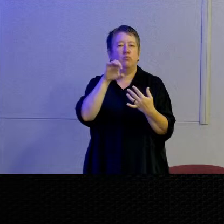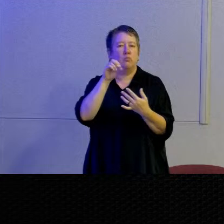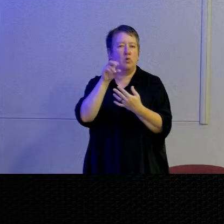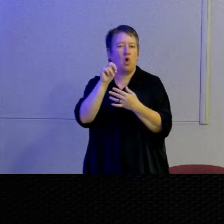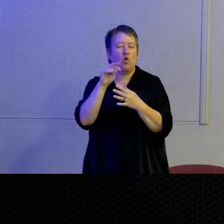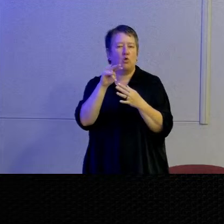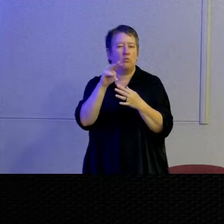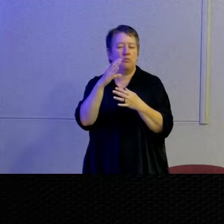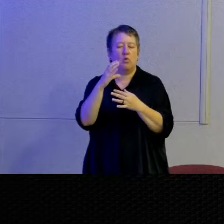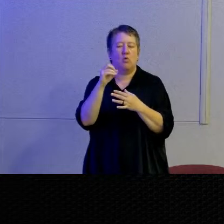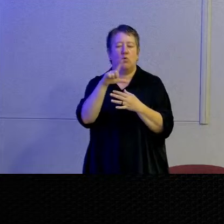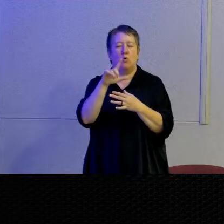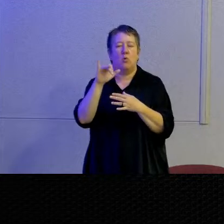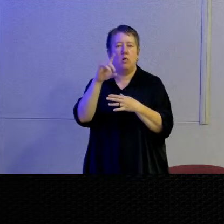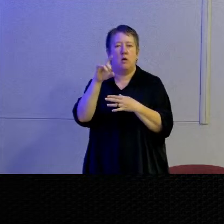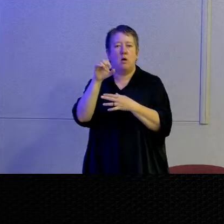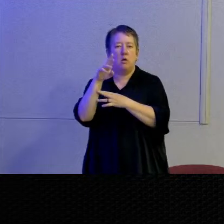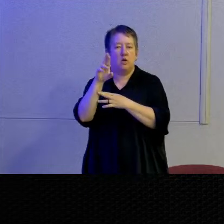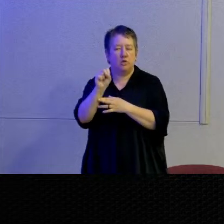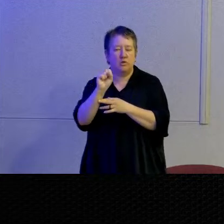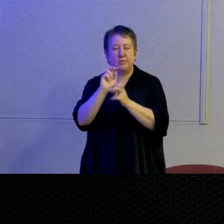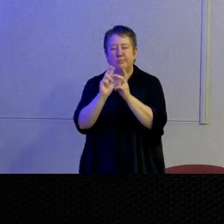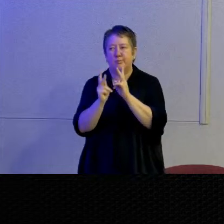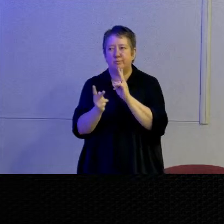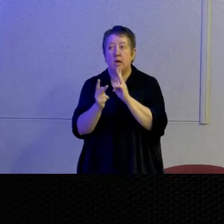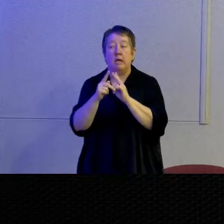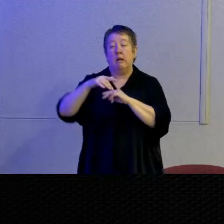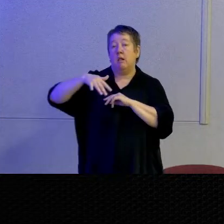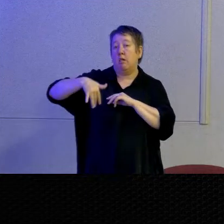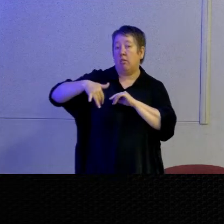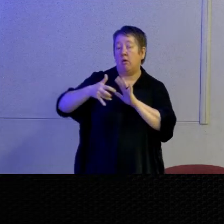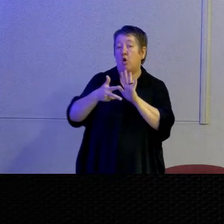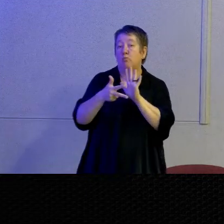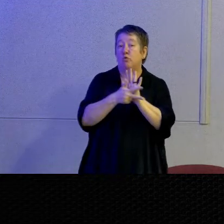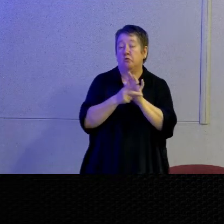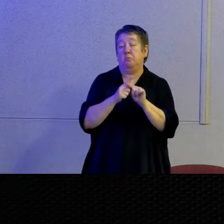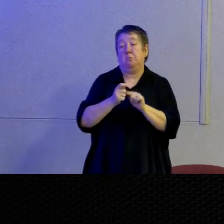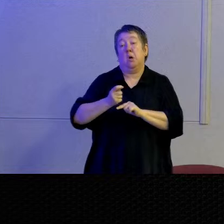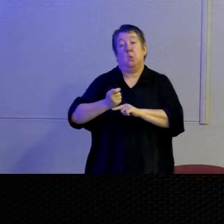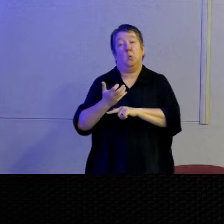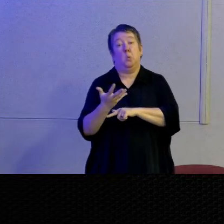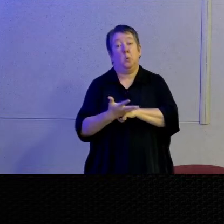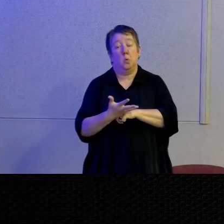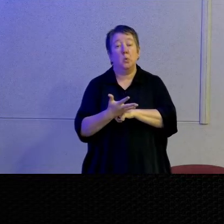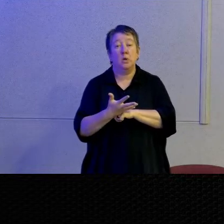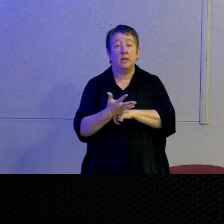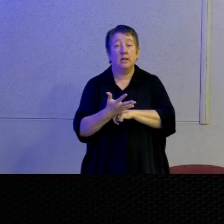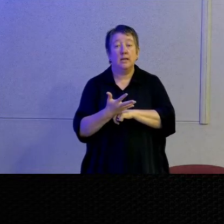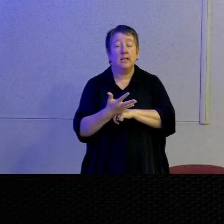but this is the preferred option for the moment. Not approved yet, quite expensive, and